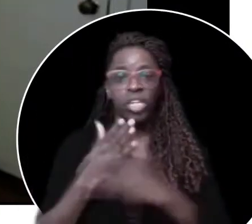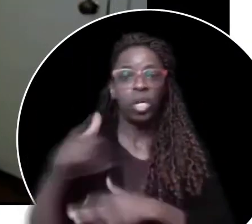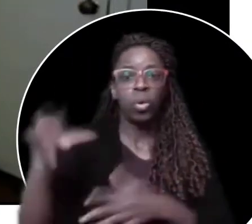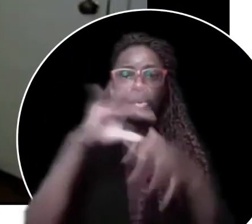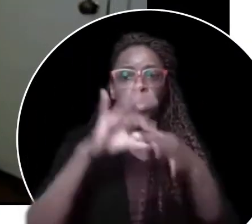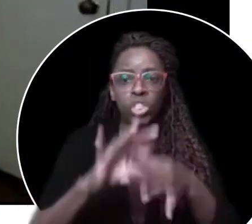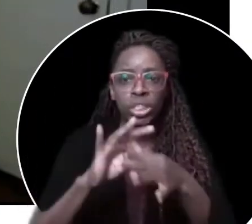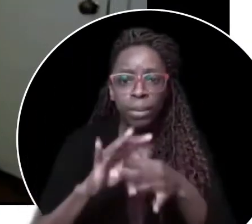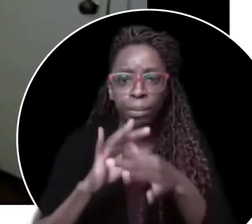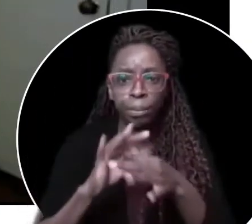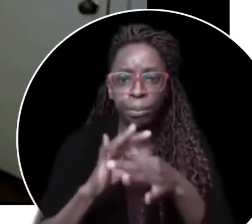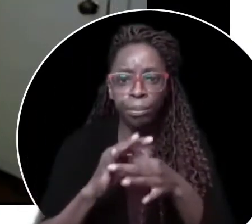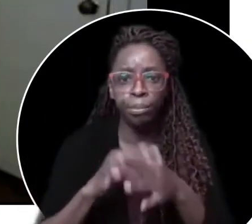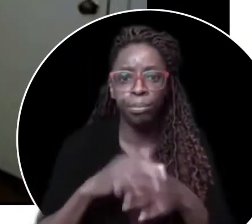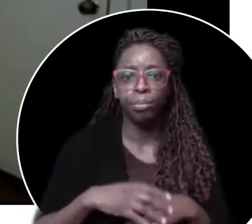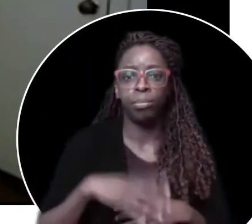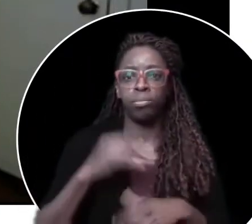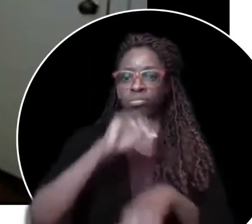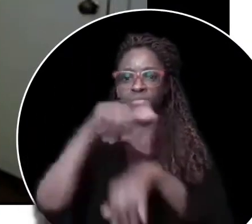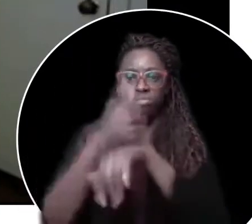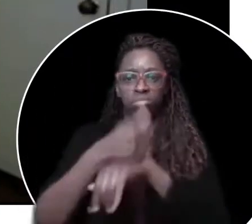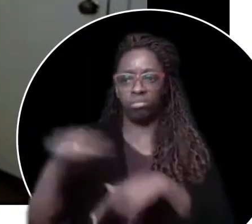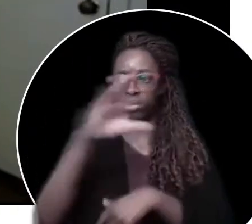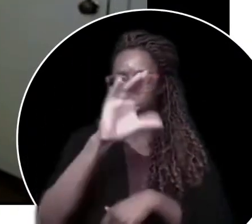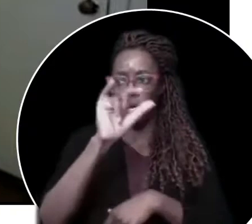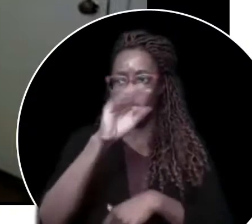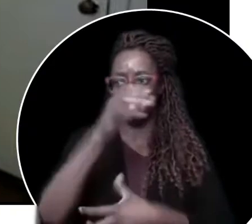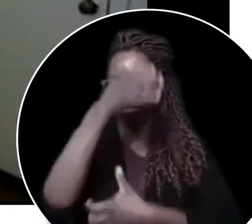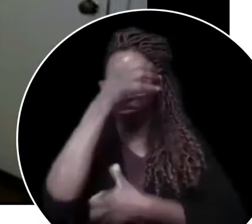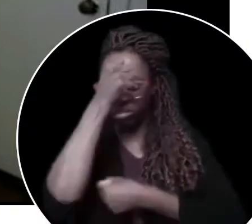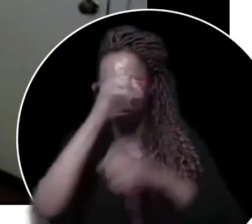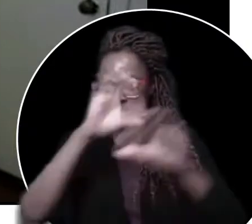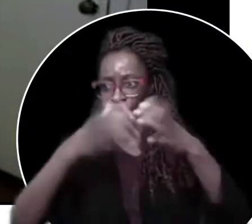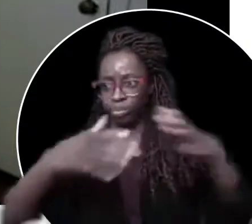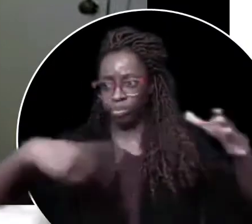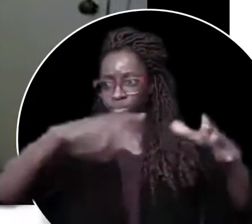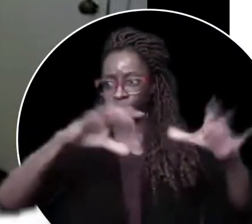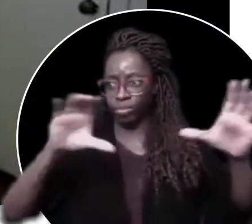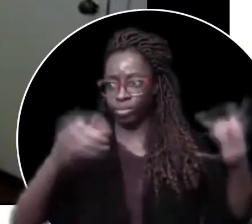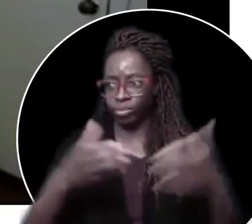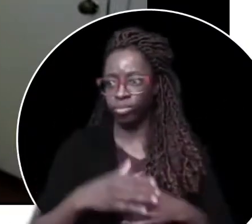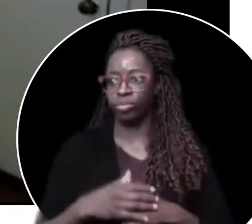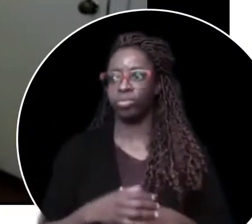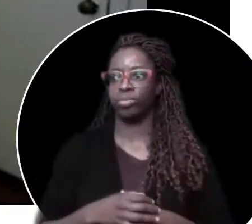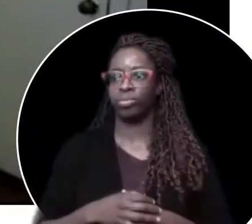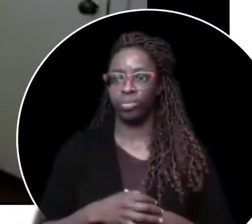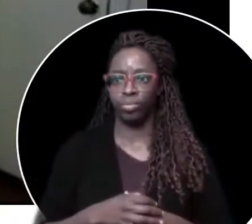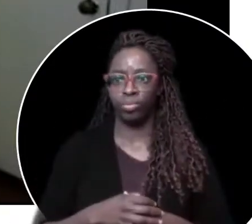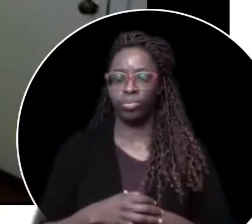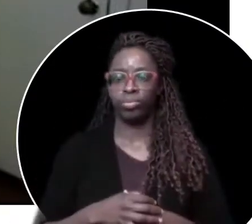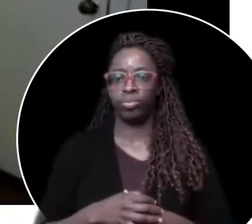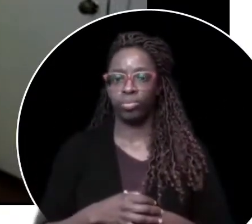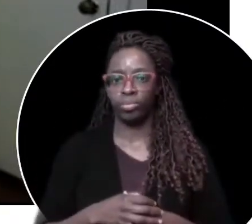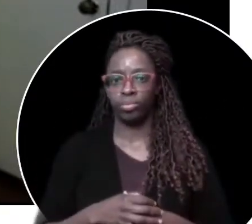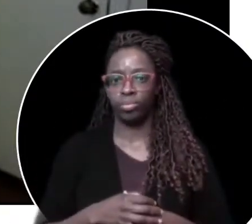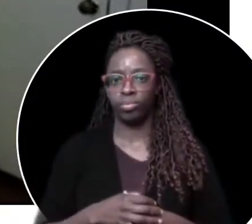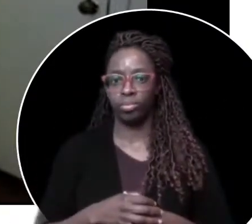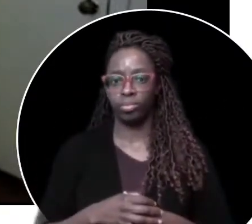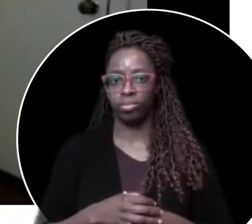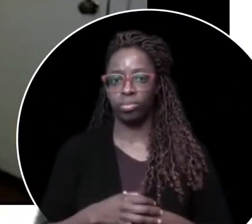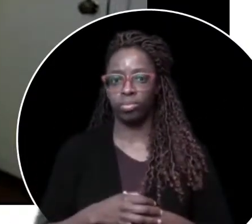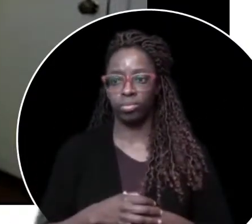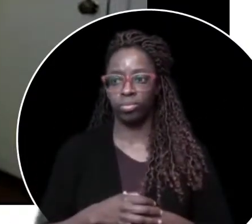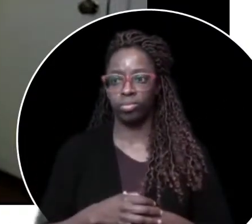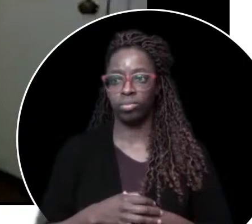how immigration law imagines away pre-existing indigenous populations through how it thinks about